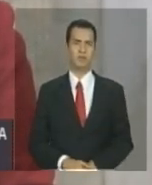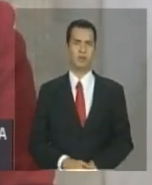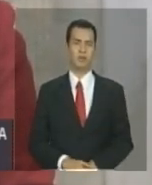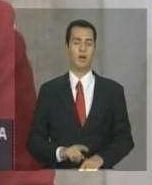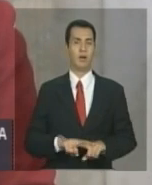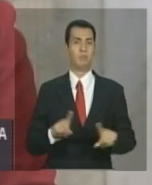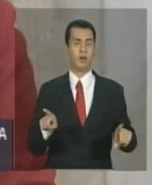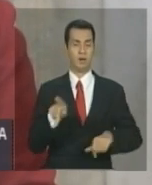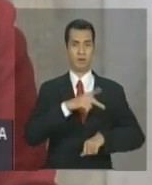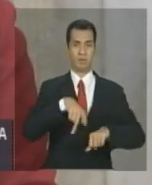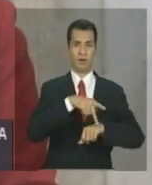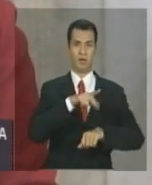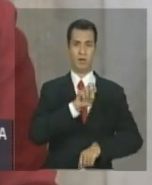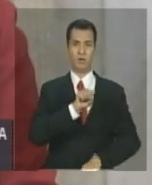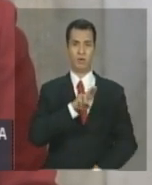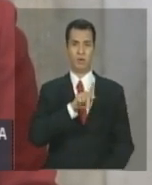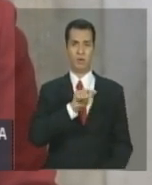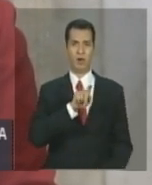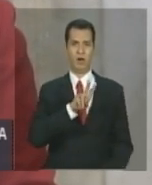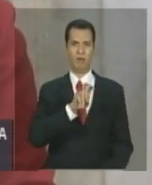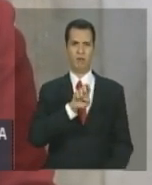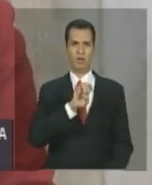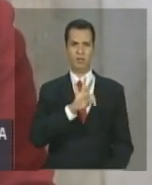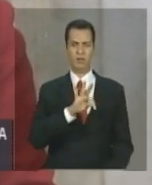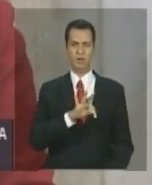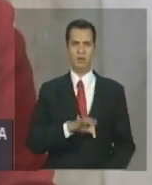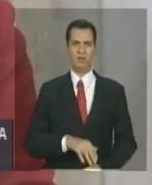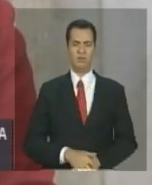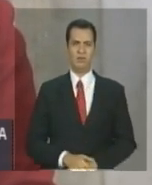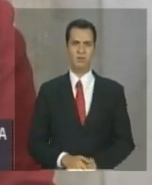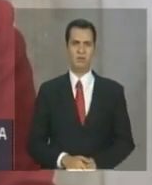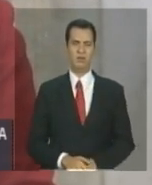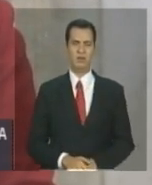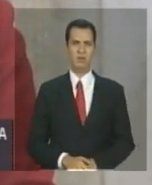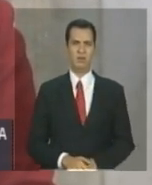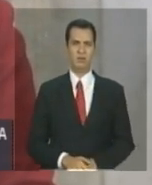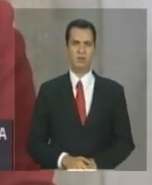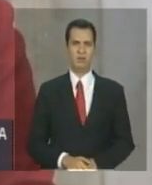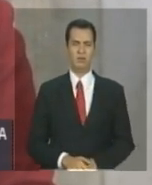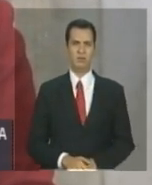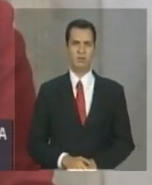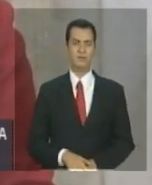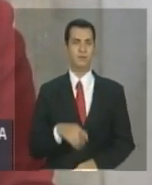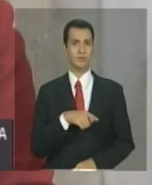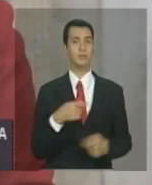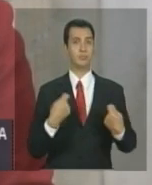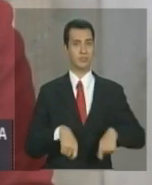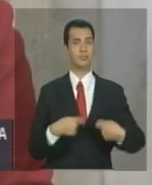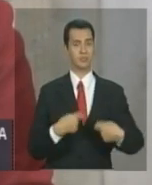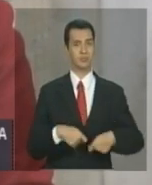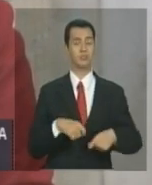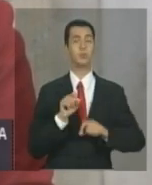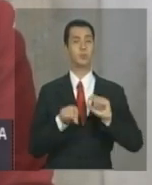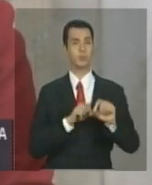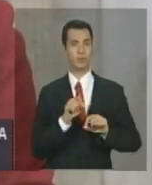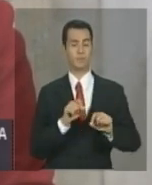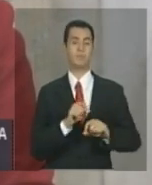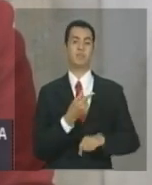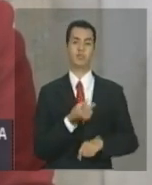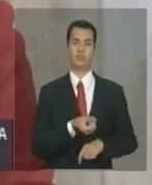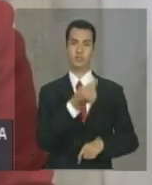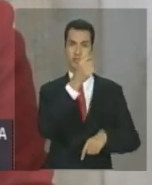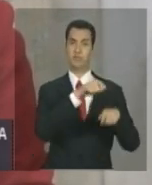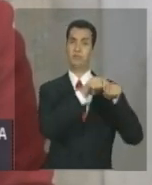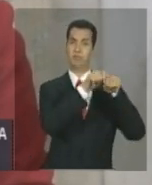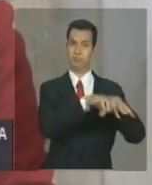superávites. The monetary expansion policies that ultimately mean that countries equilibrem that have essa expansão monetária. A surplus